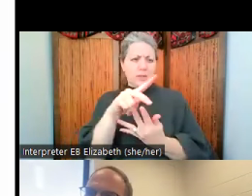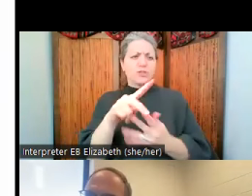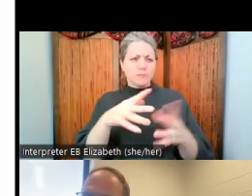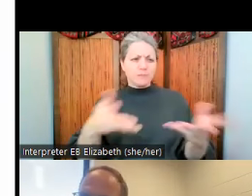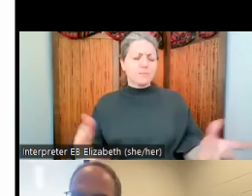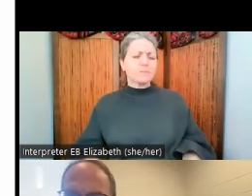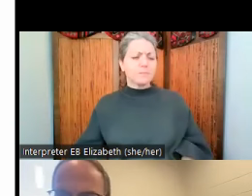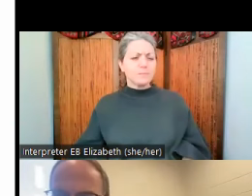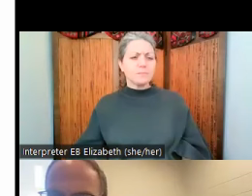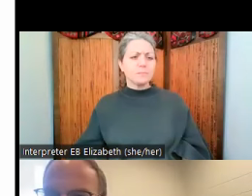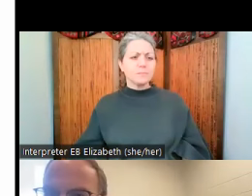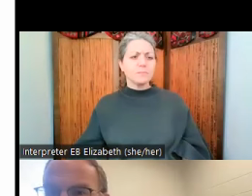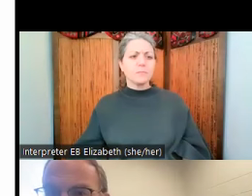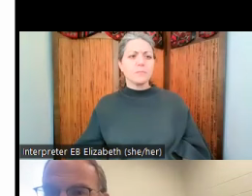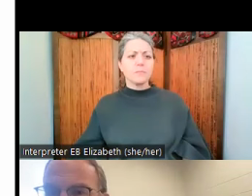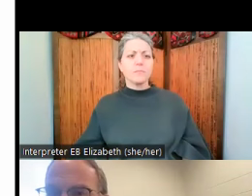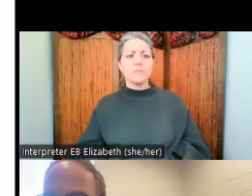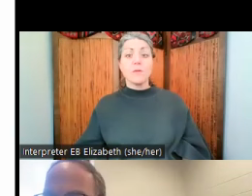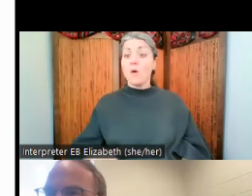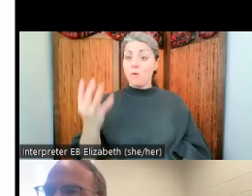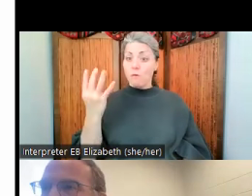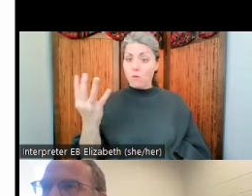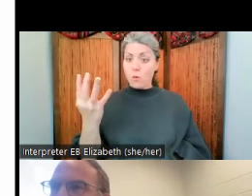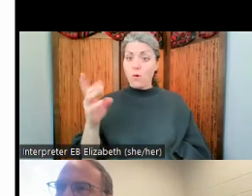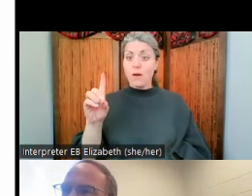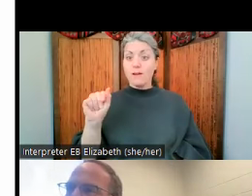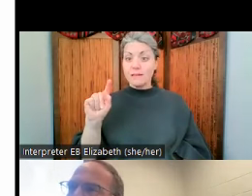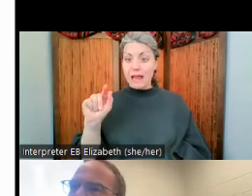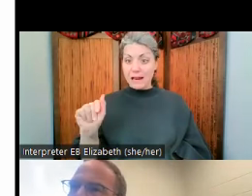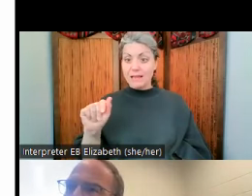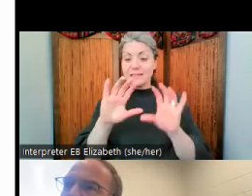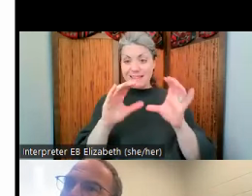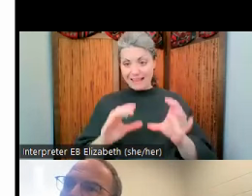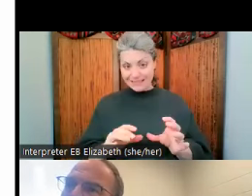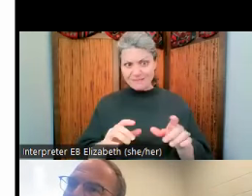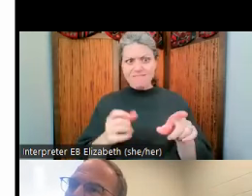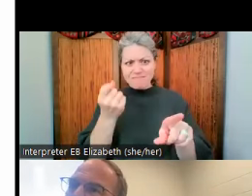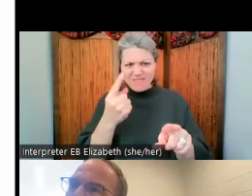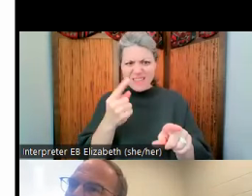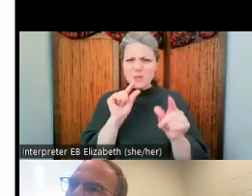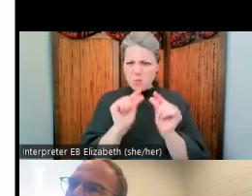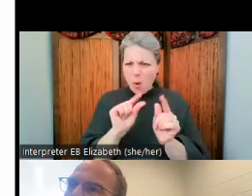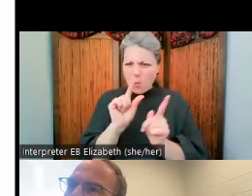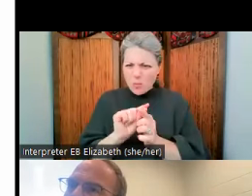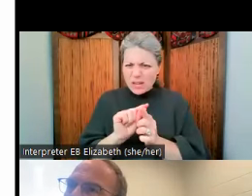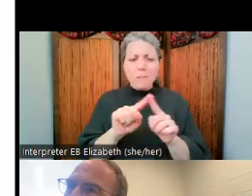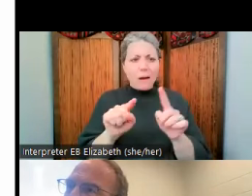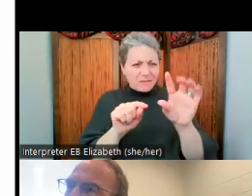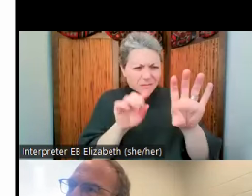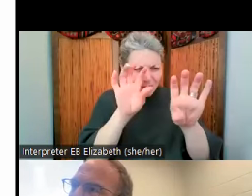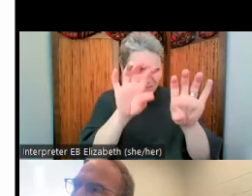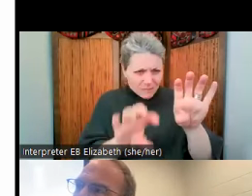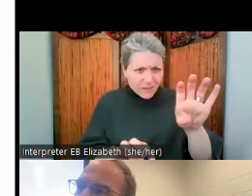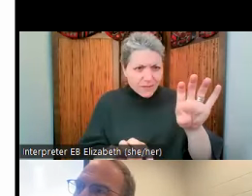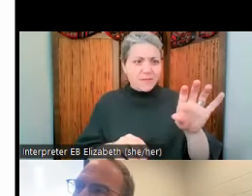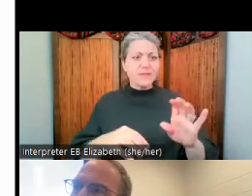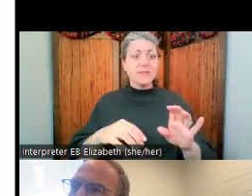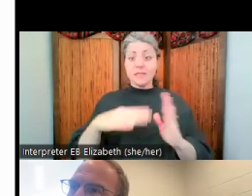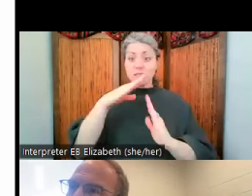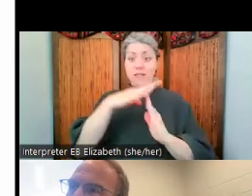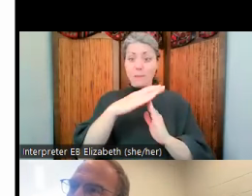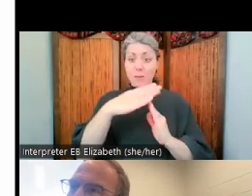There were 4 data sets. This is a bit of a busy table. I apologize for it. I think the main take home is the top dark